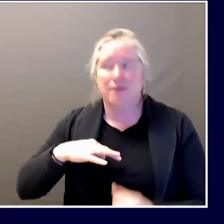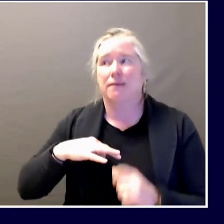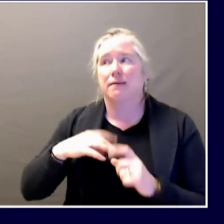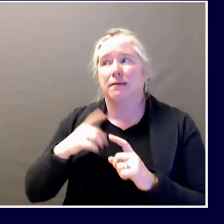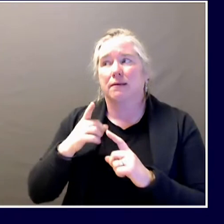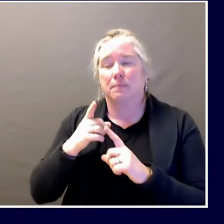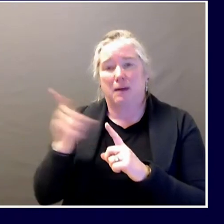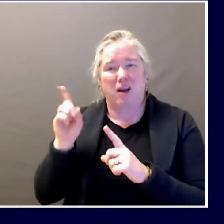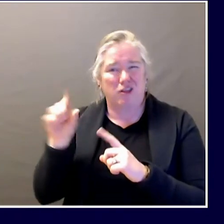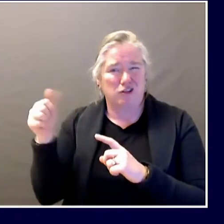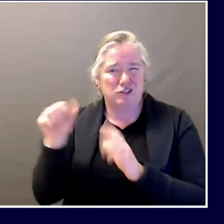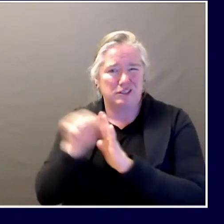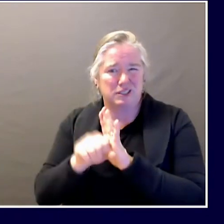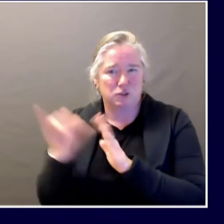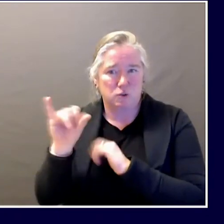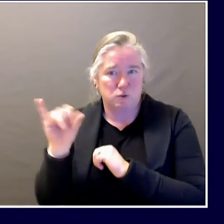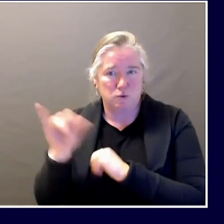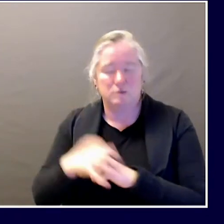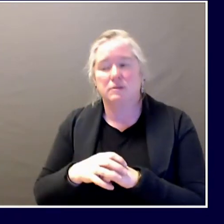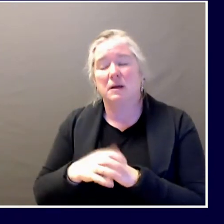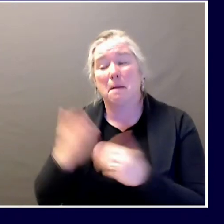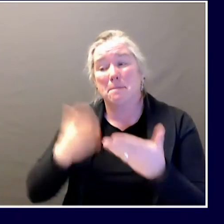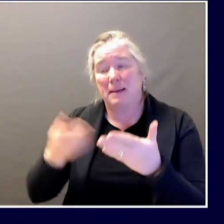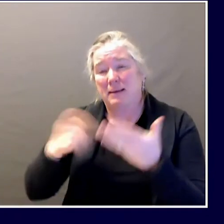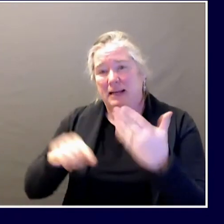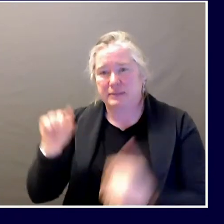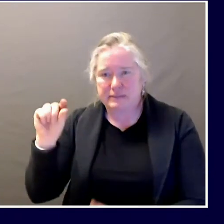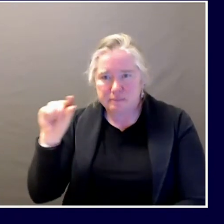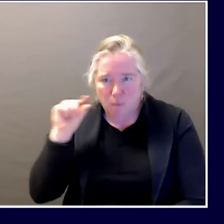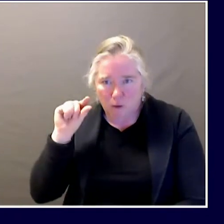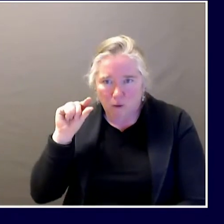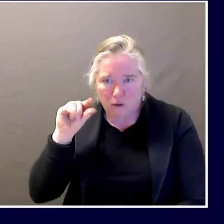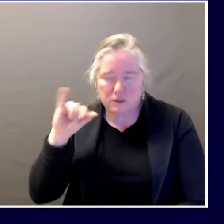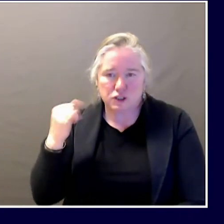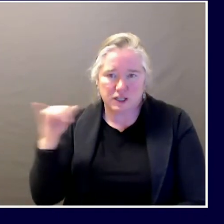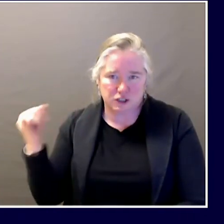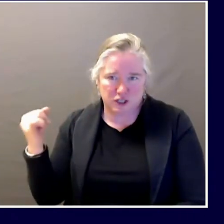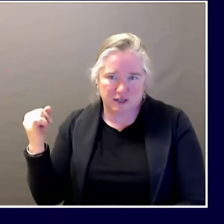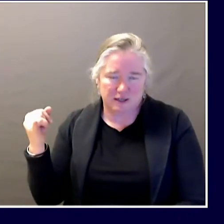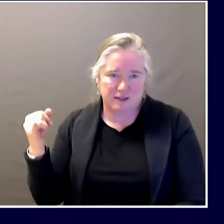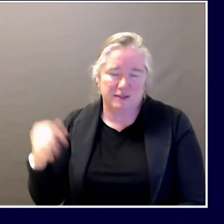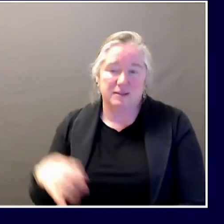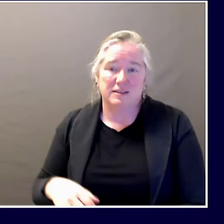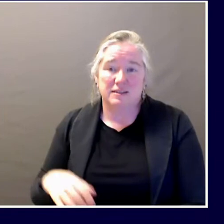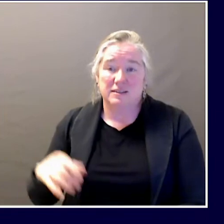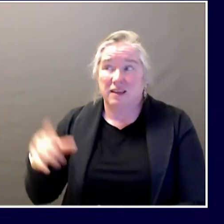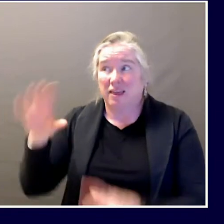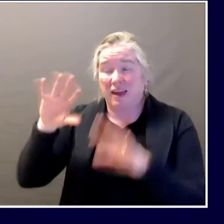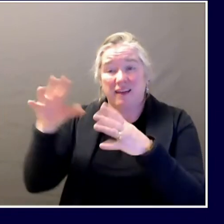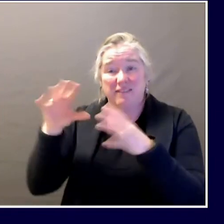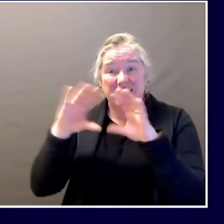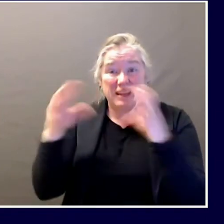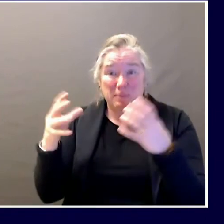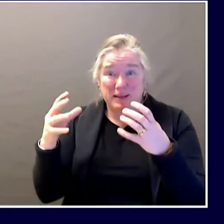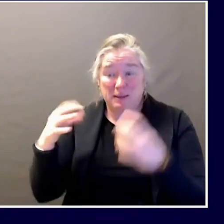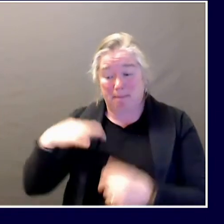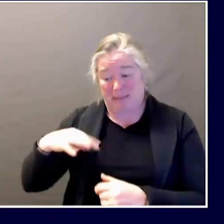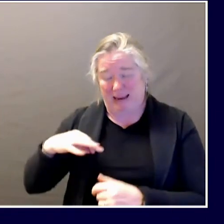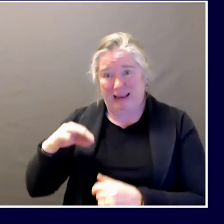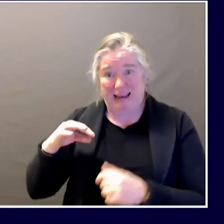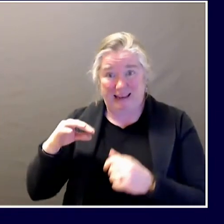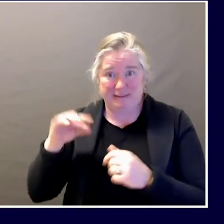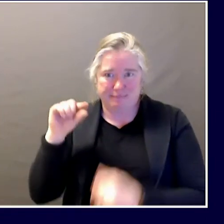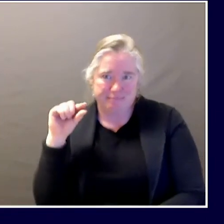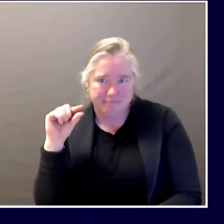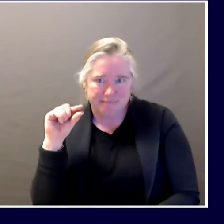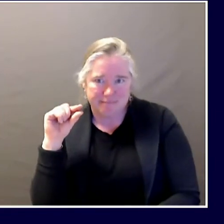bit of J&J next week, which again, scaled for Maine, may not be very much at all. And then the week